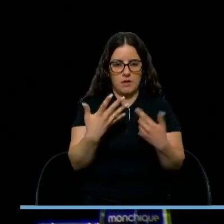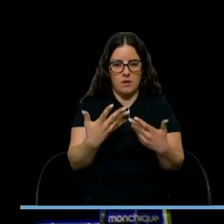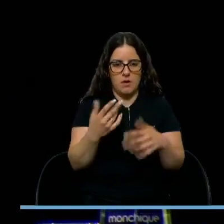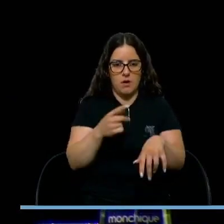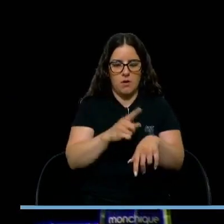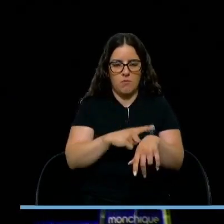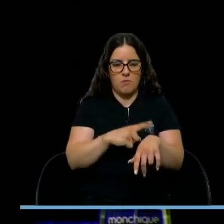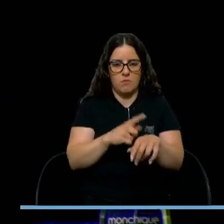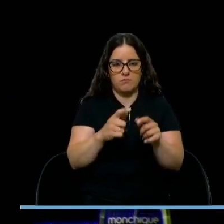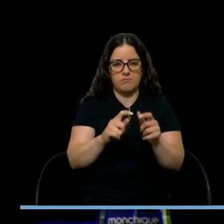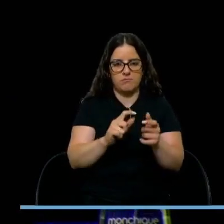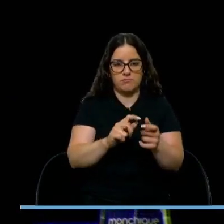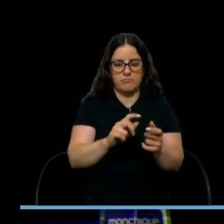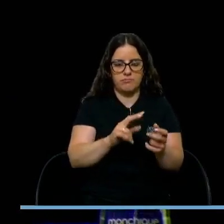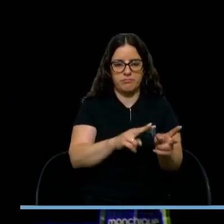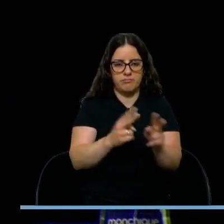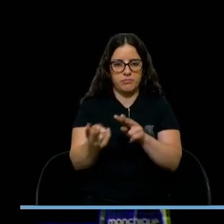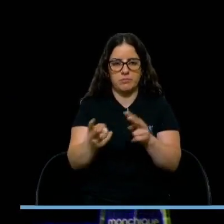is